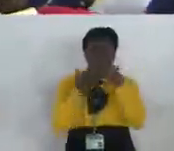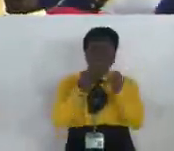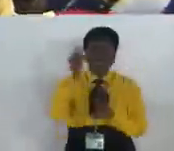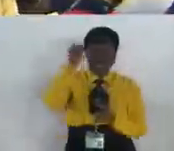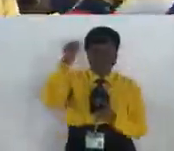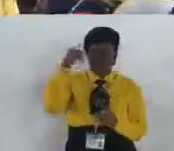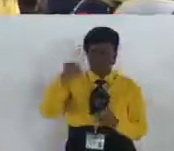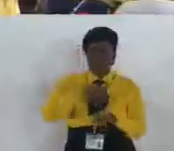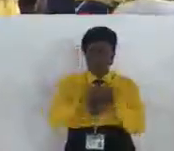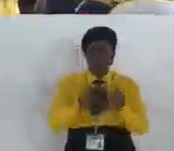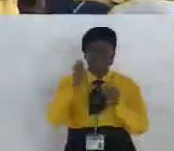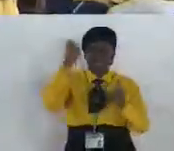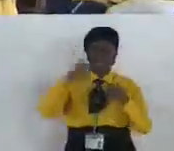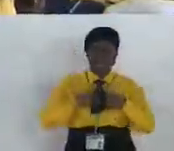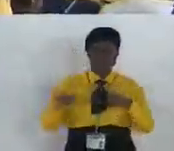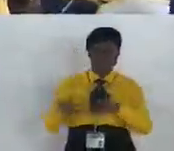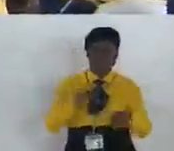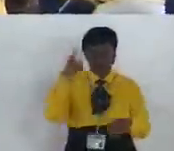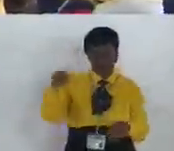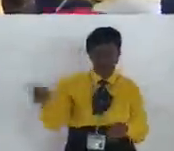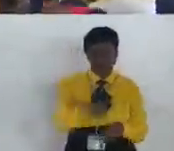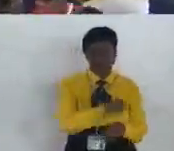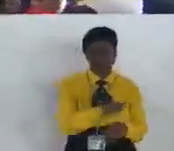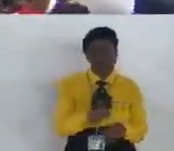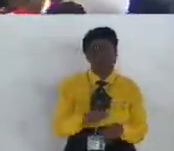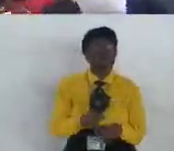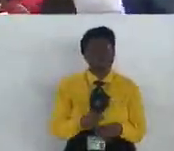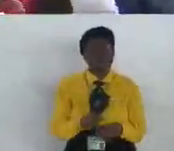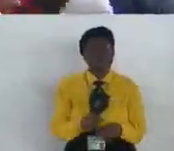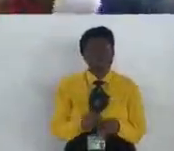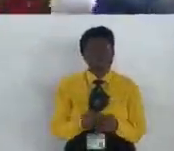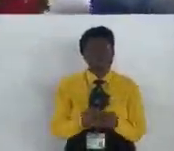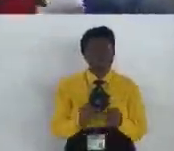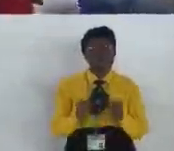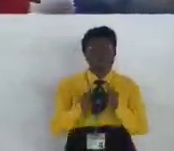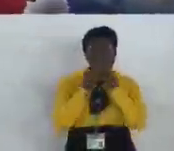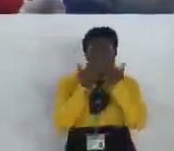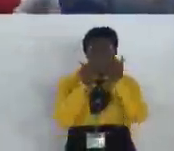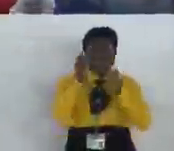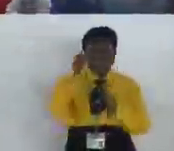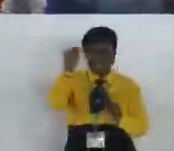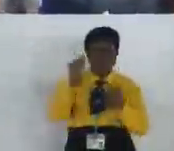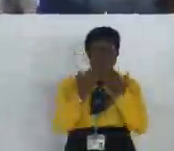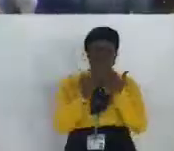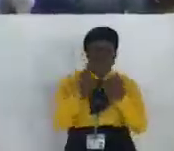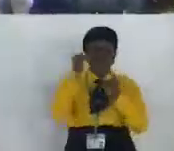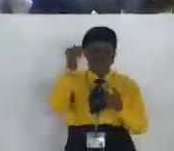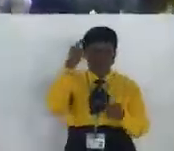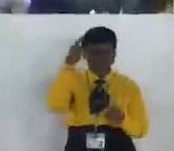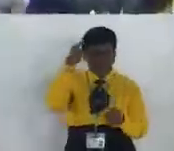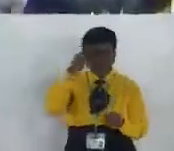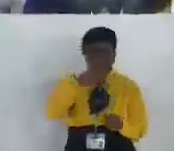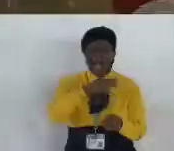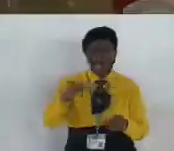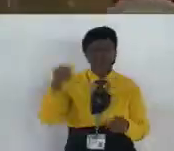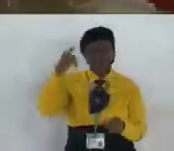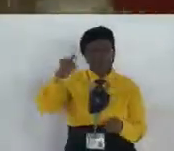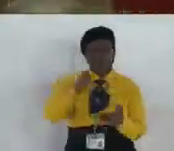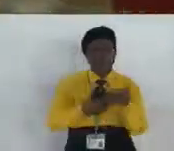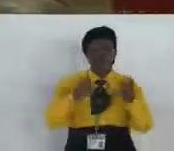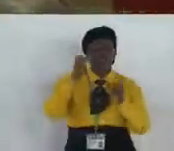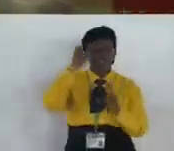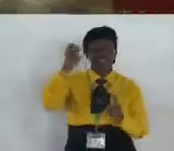you. Give him glory, give him honor for what he had already done.